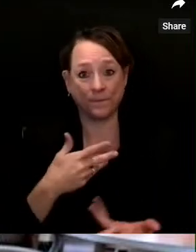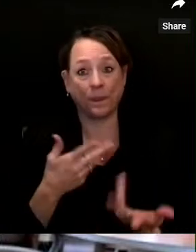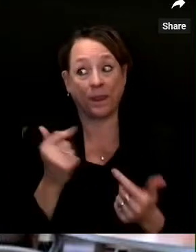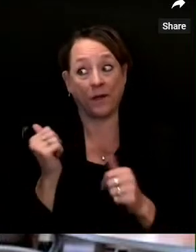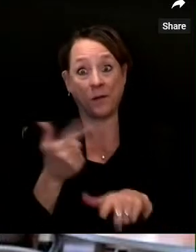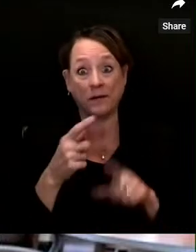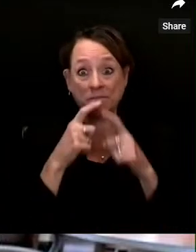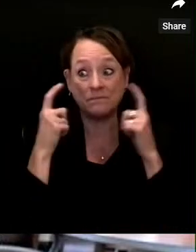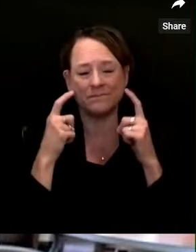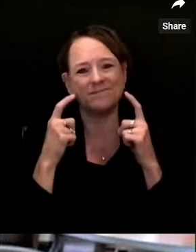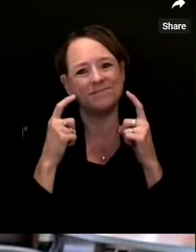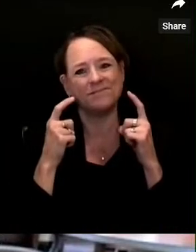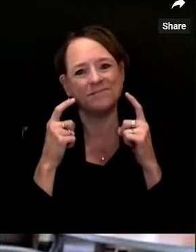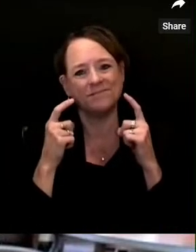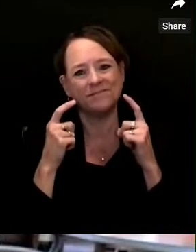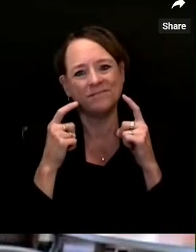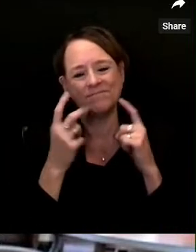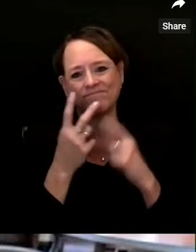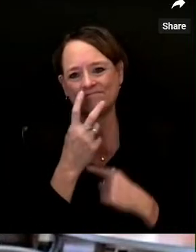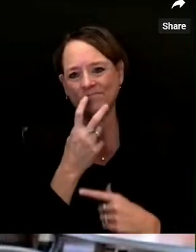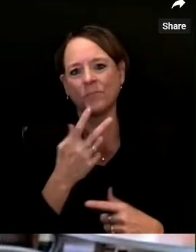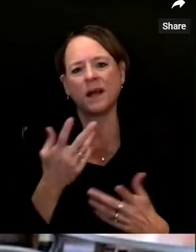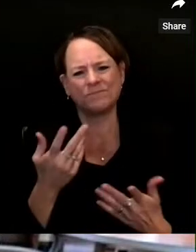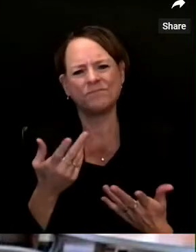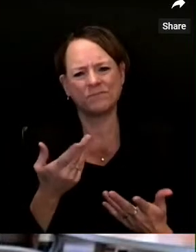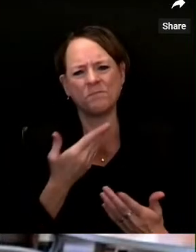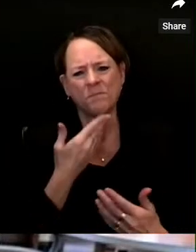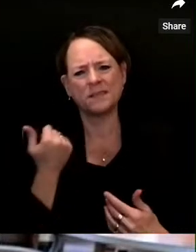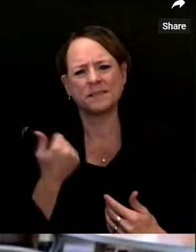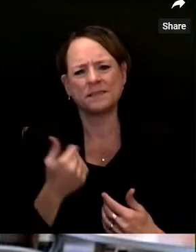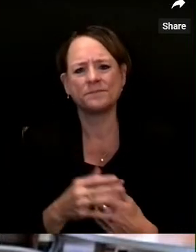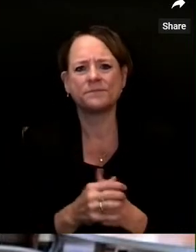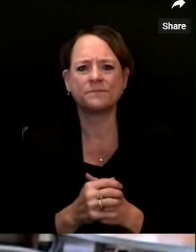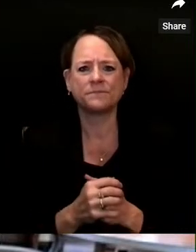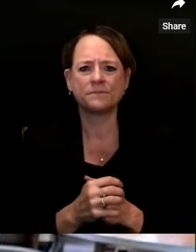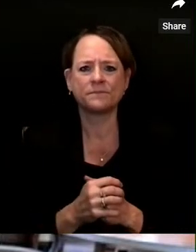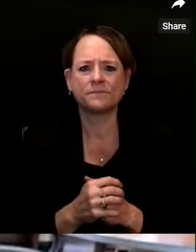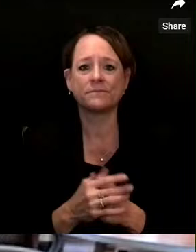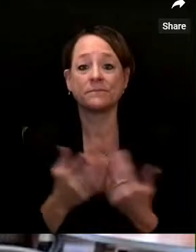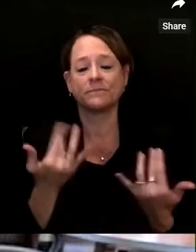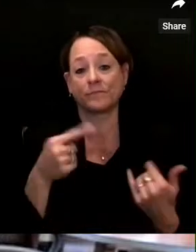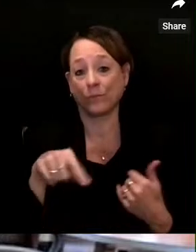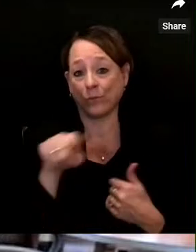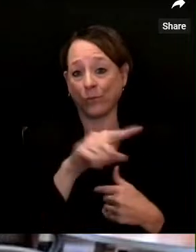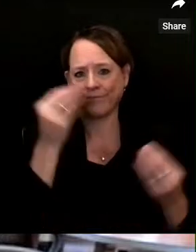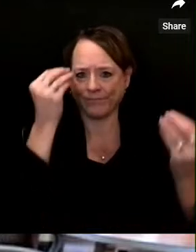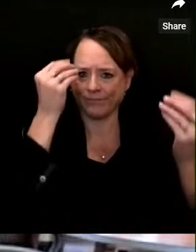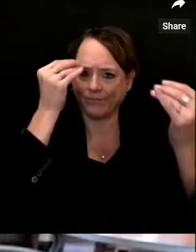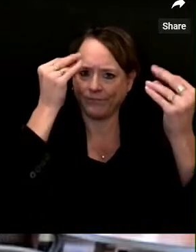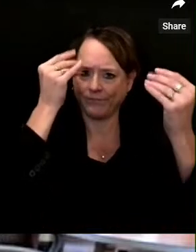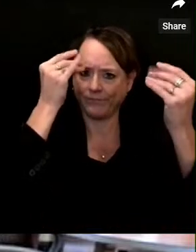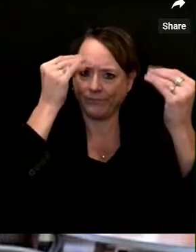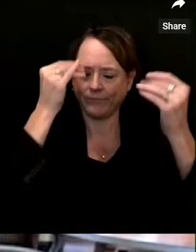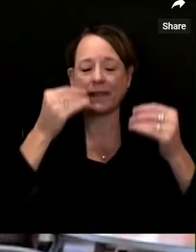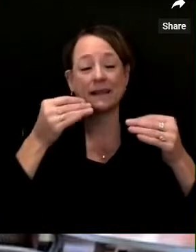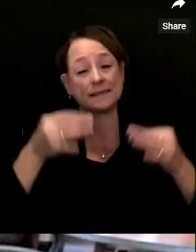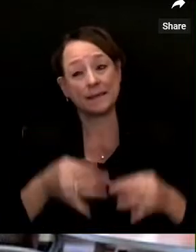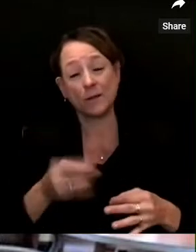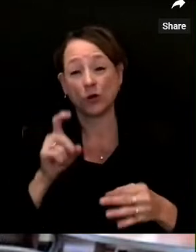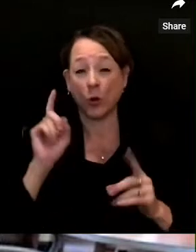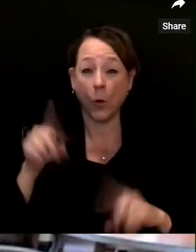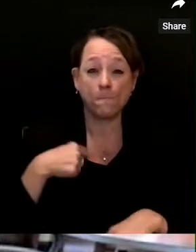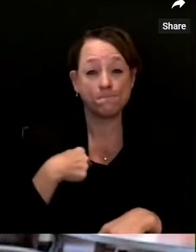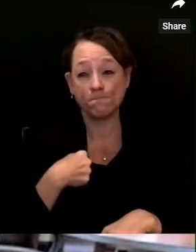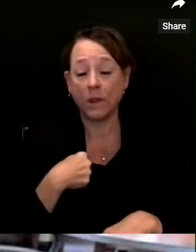the choice to attend or not to attend, if you're a person who hasn't yet been vaccinated, as you've